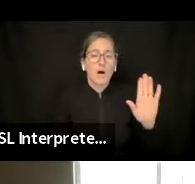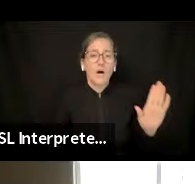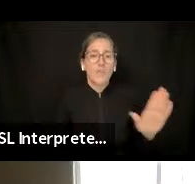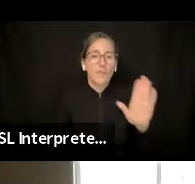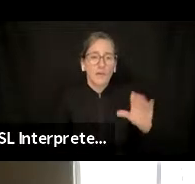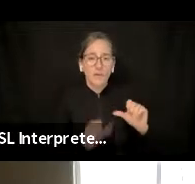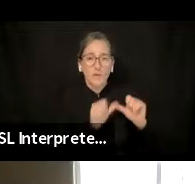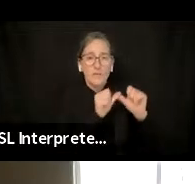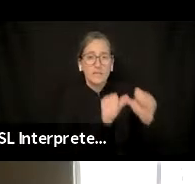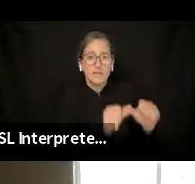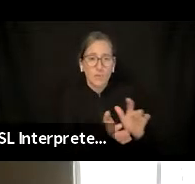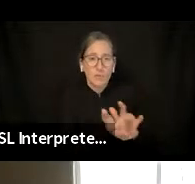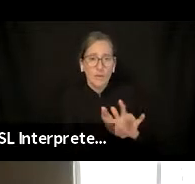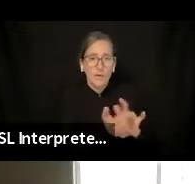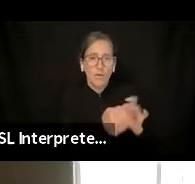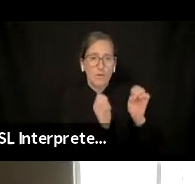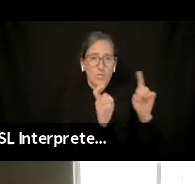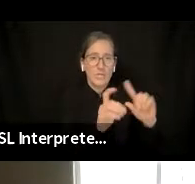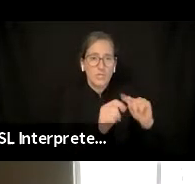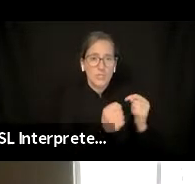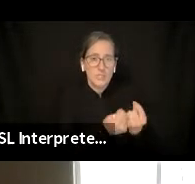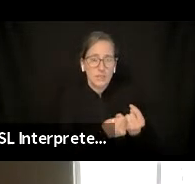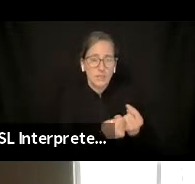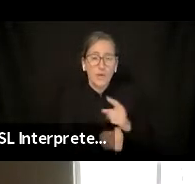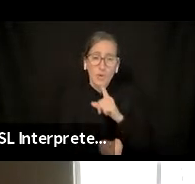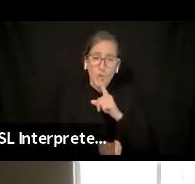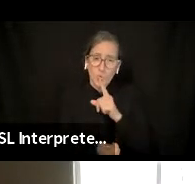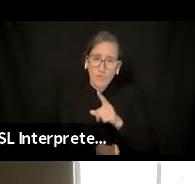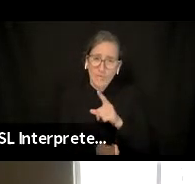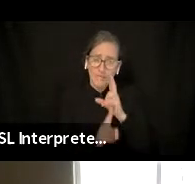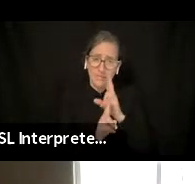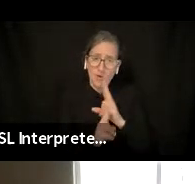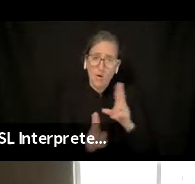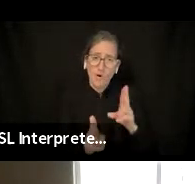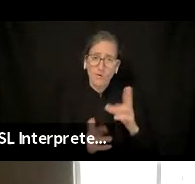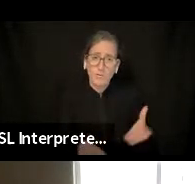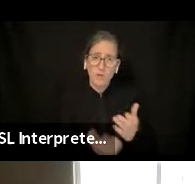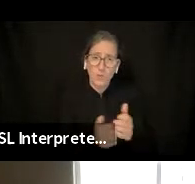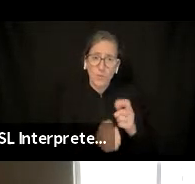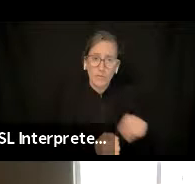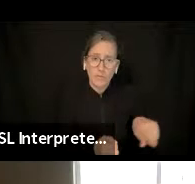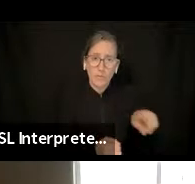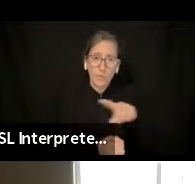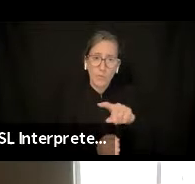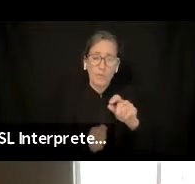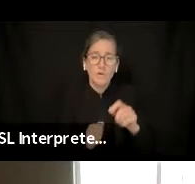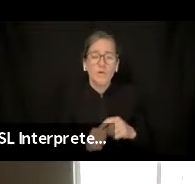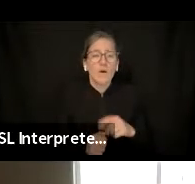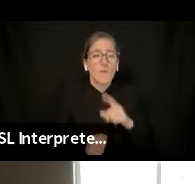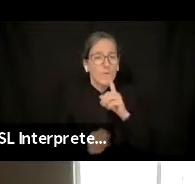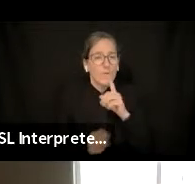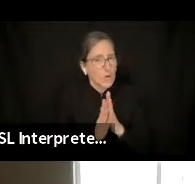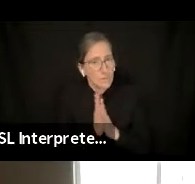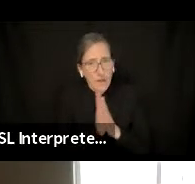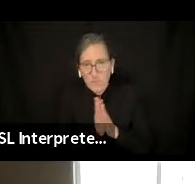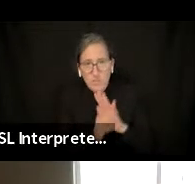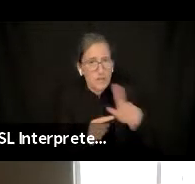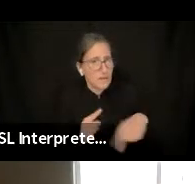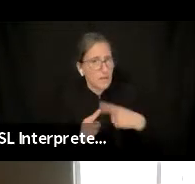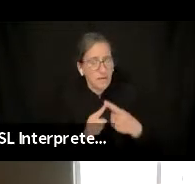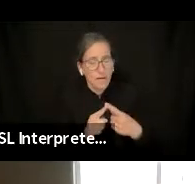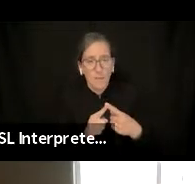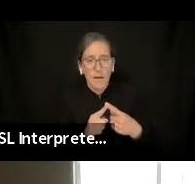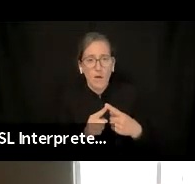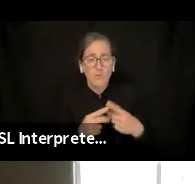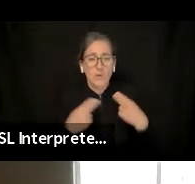And it's just such an honor to be with you all. I'm very passionate about human rights issues. It's my academic background